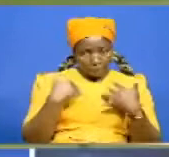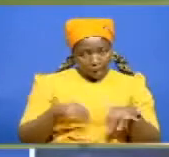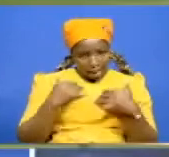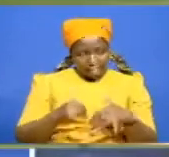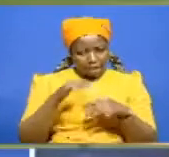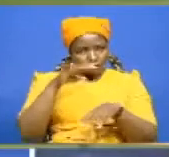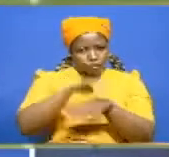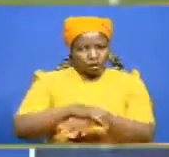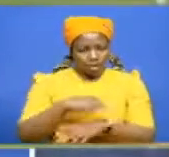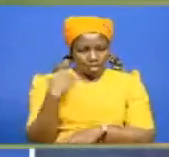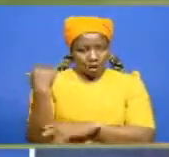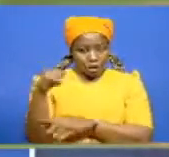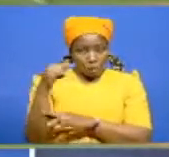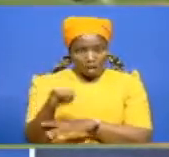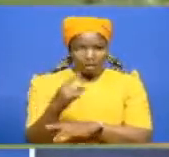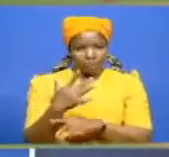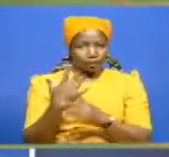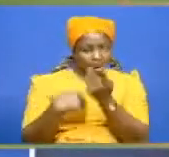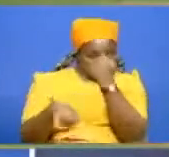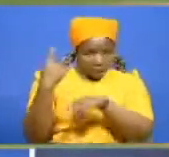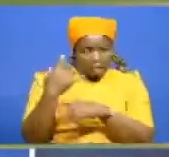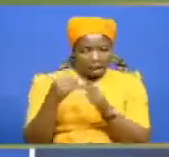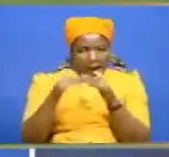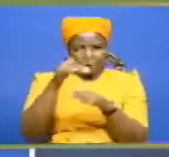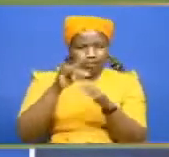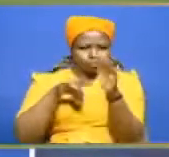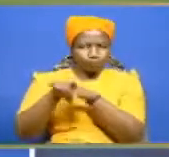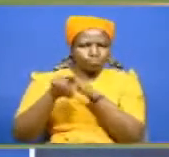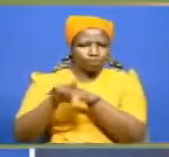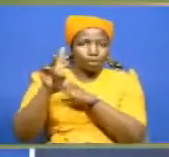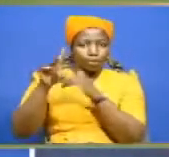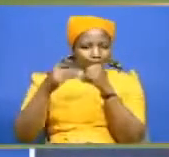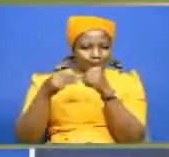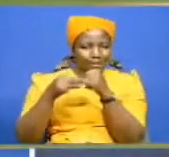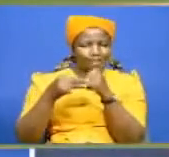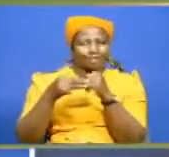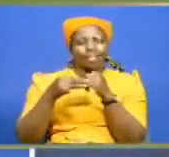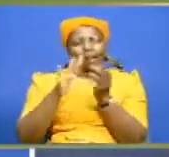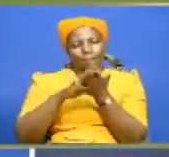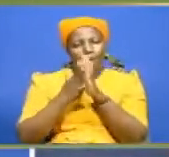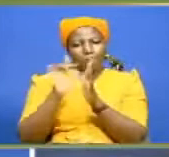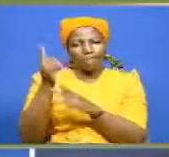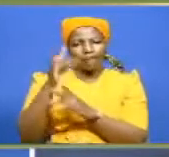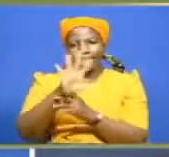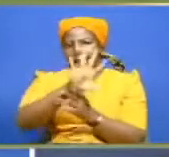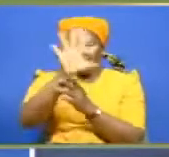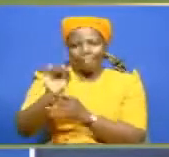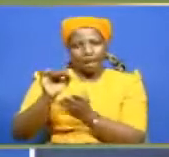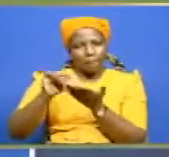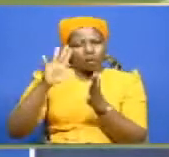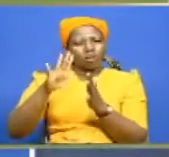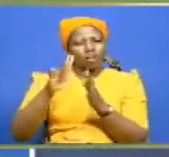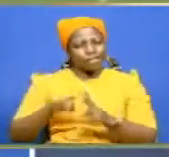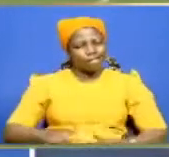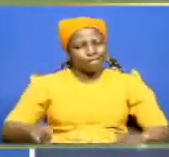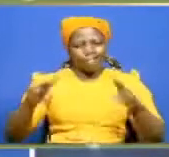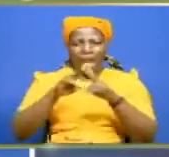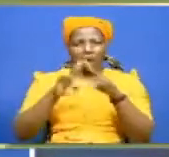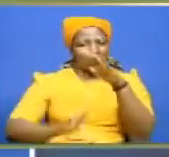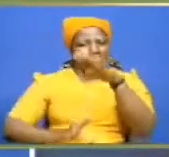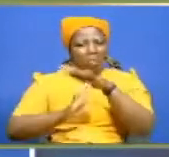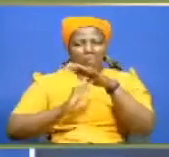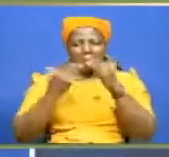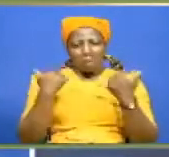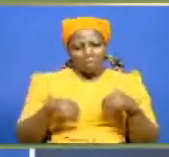golden boot, having netted 28 goals in the season, and becomes the first African Most Valuable Player and the